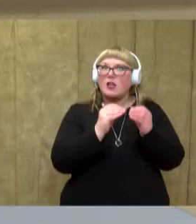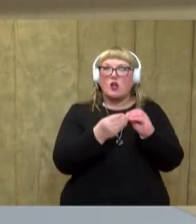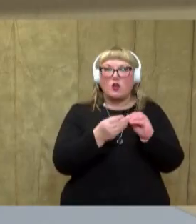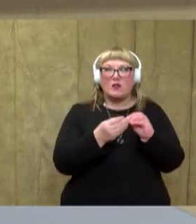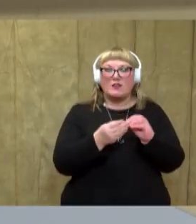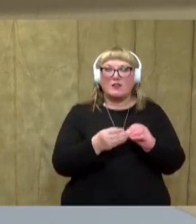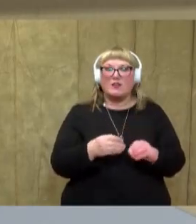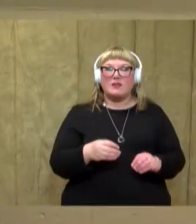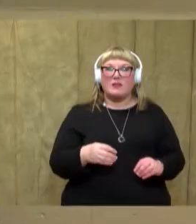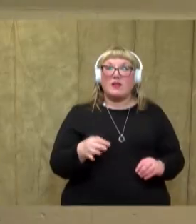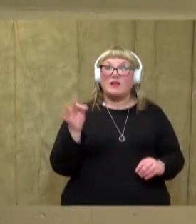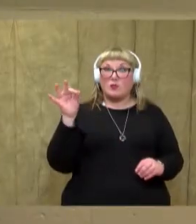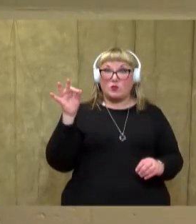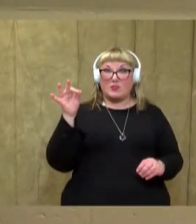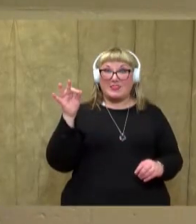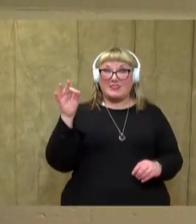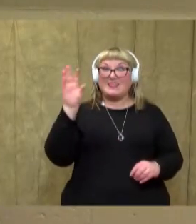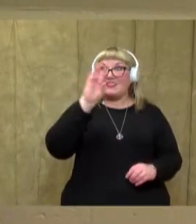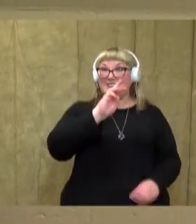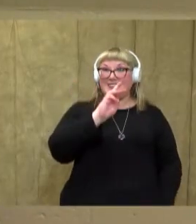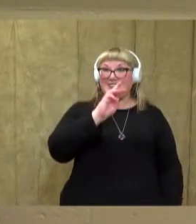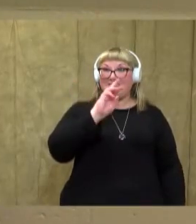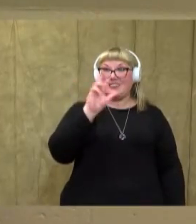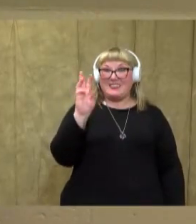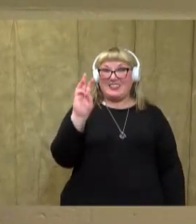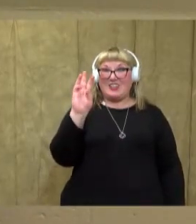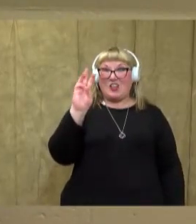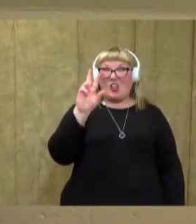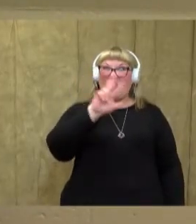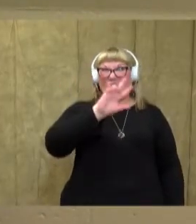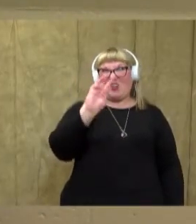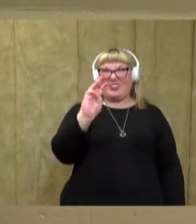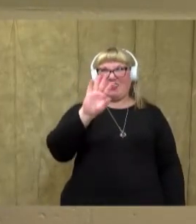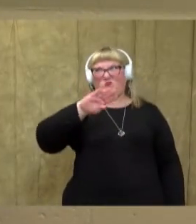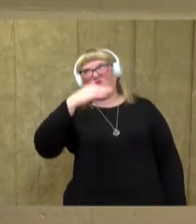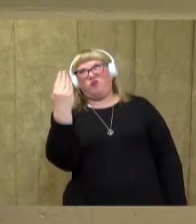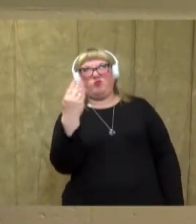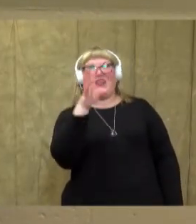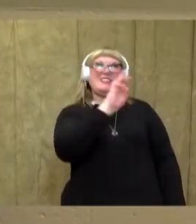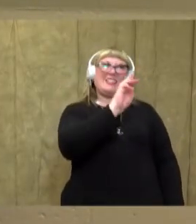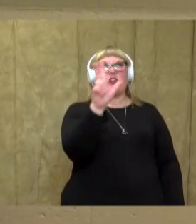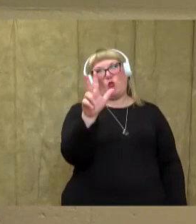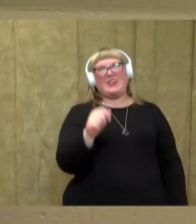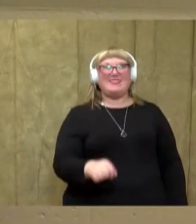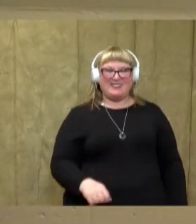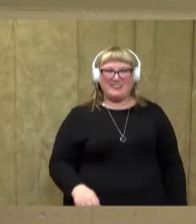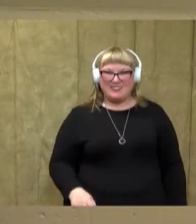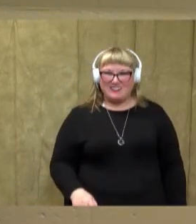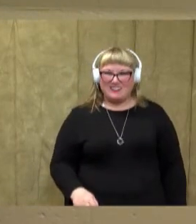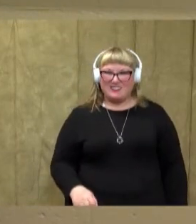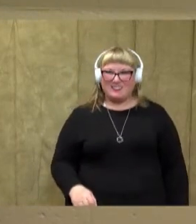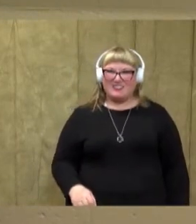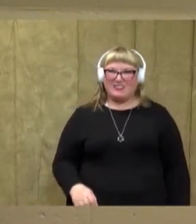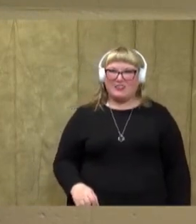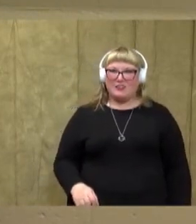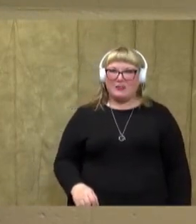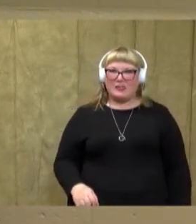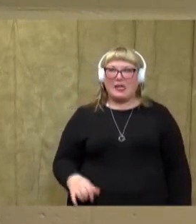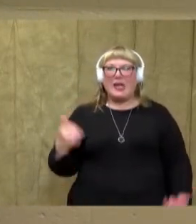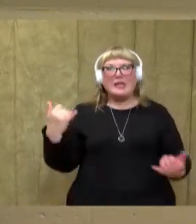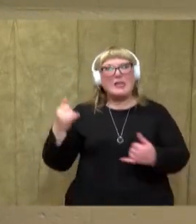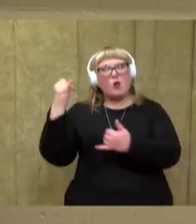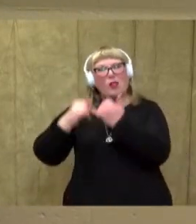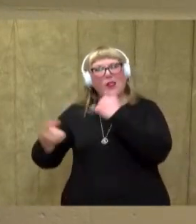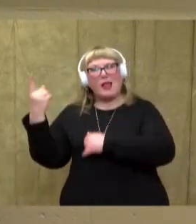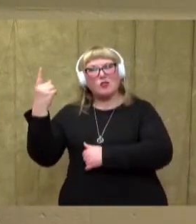was this one that looked like 36 flipped. So this is 63. We'll put that one there. And now we're missing the